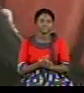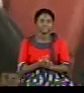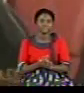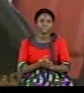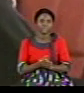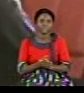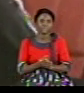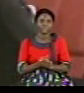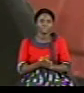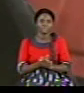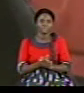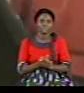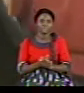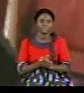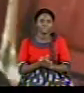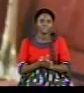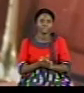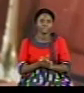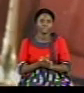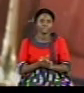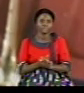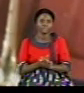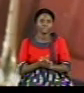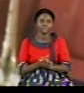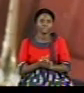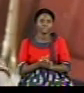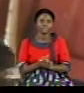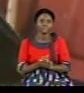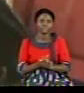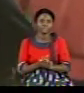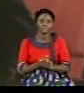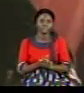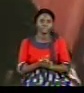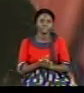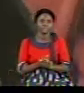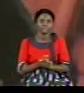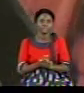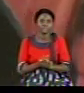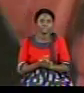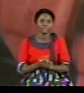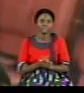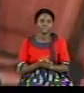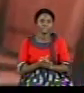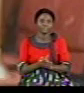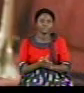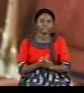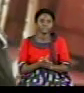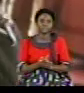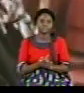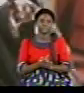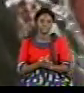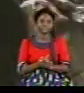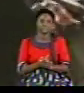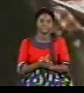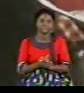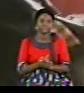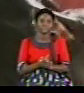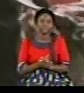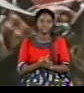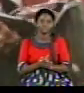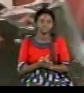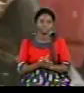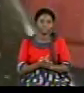Mine. Mayao Bonso. Yas Kel. U Bonso. Oze Kel.